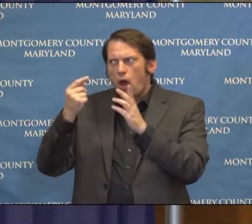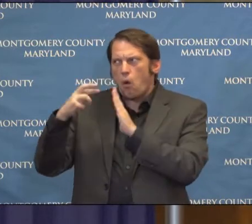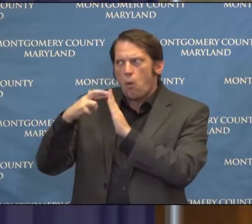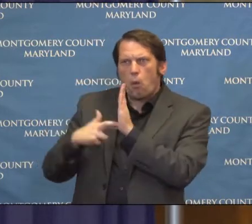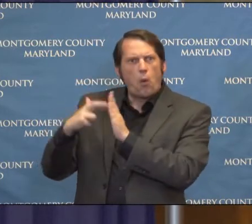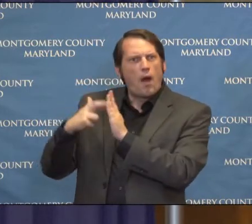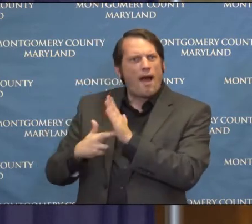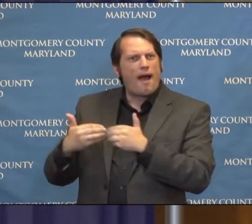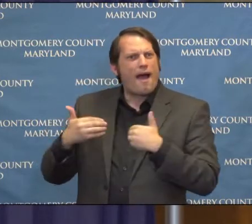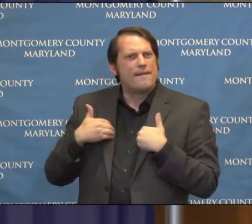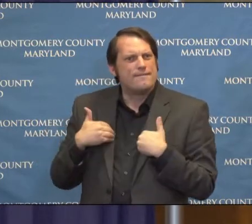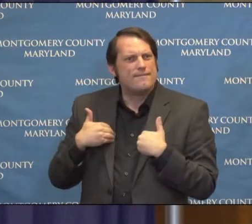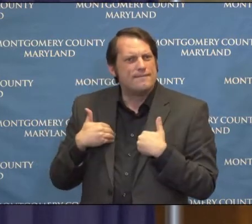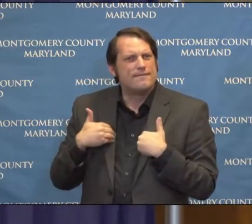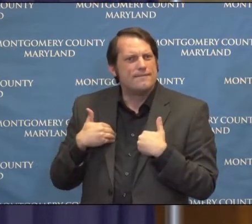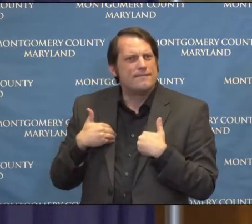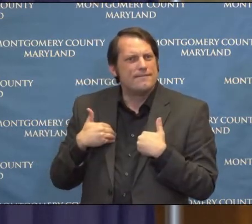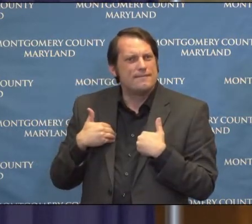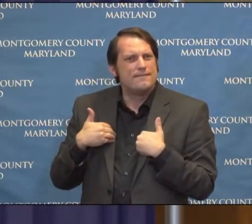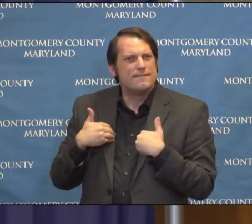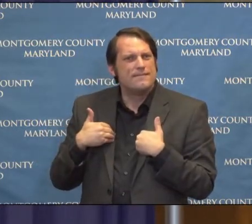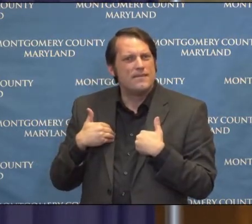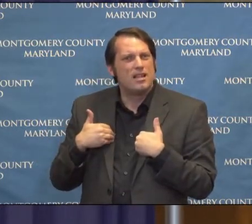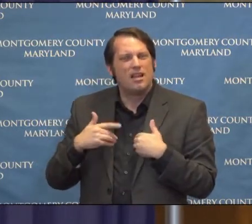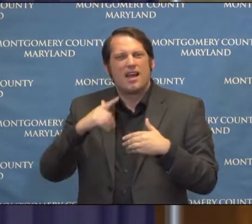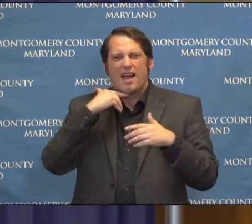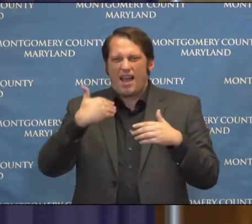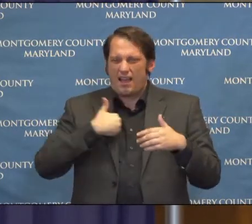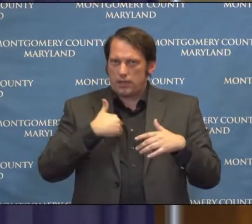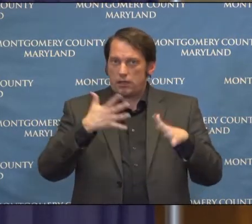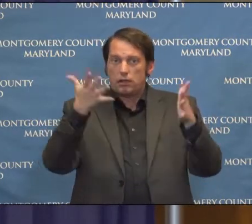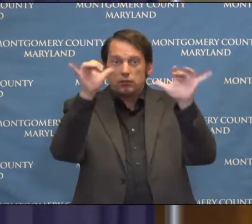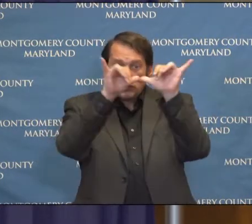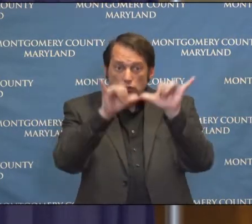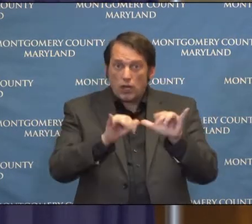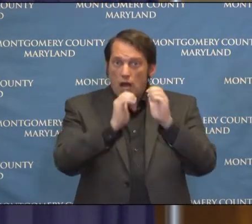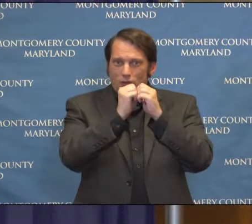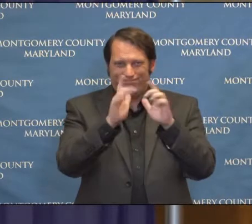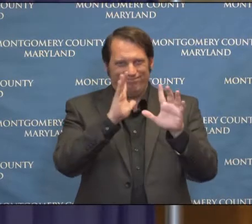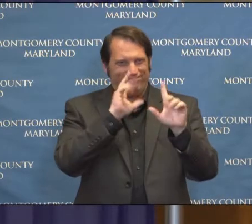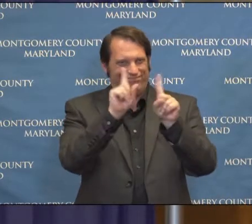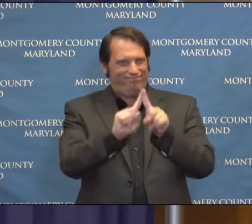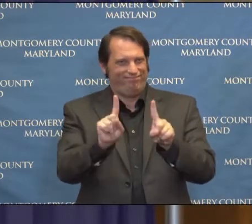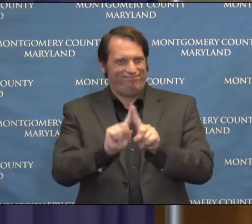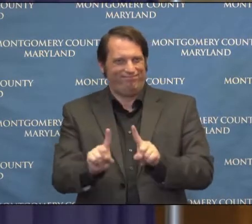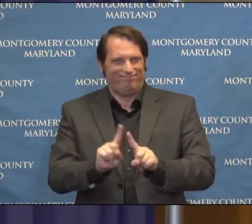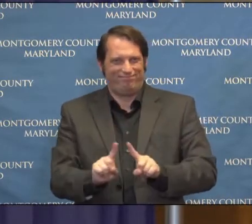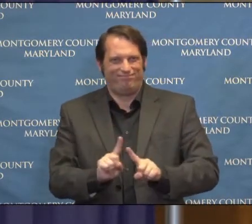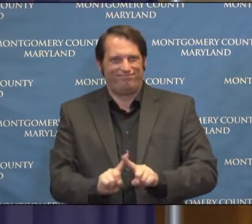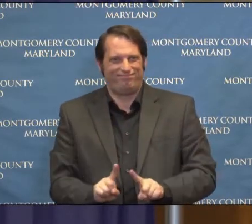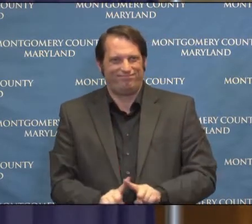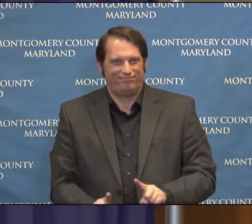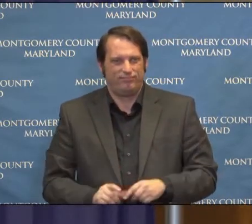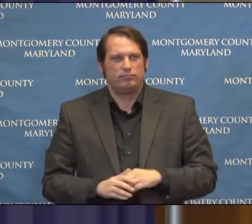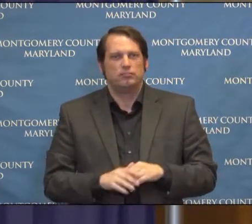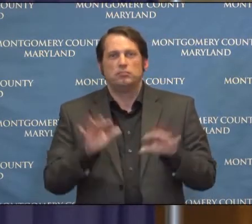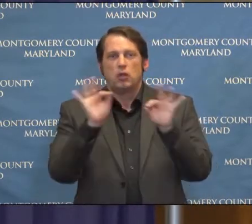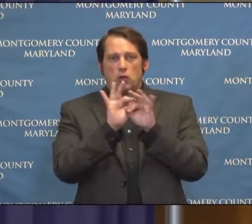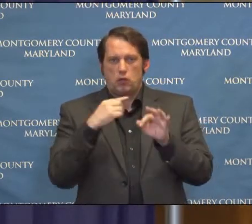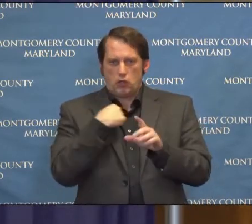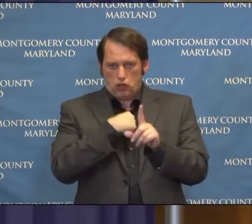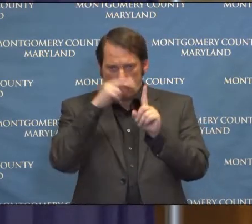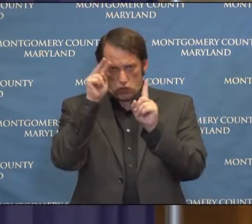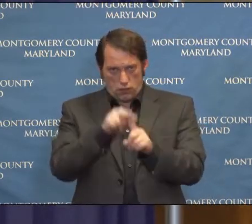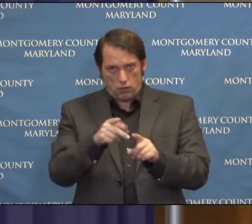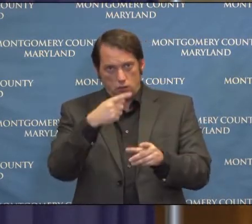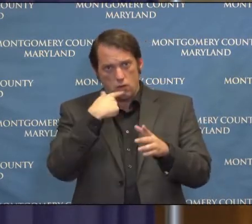be framed around, for example, when Heather mentioned underlying medical conditions, it should not surprise any of us at